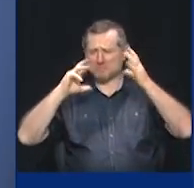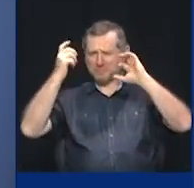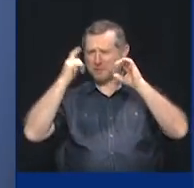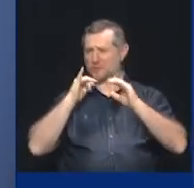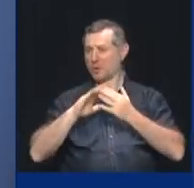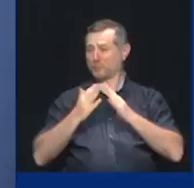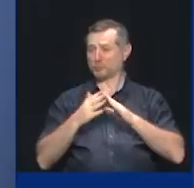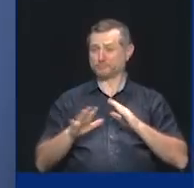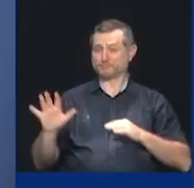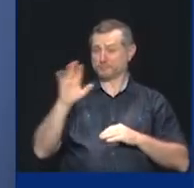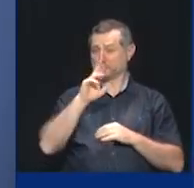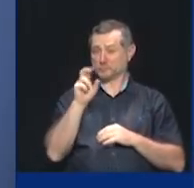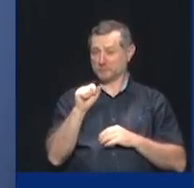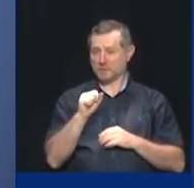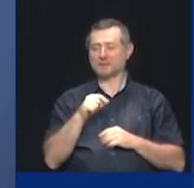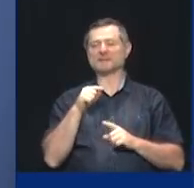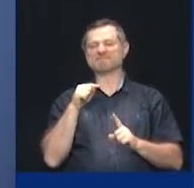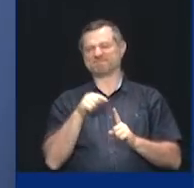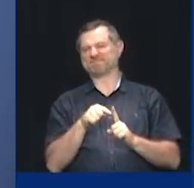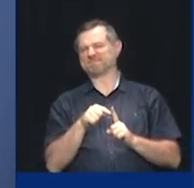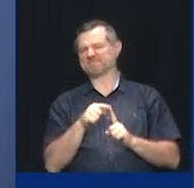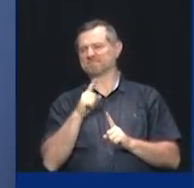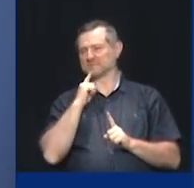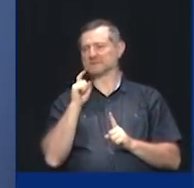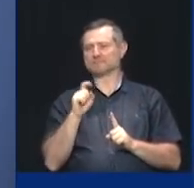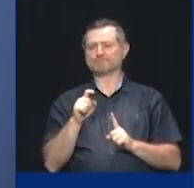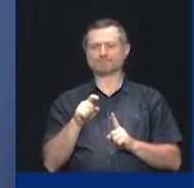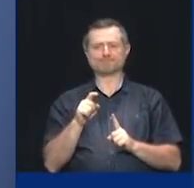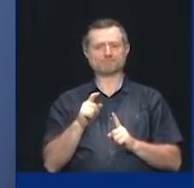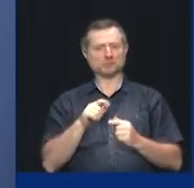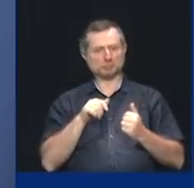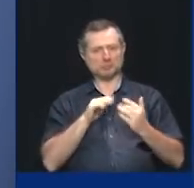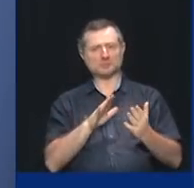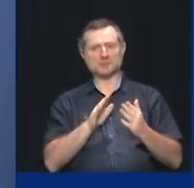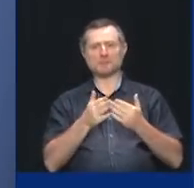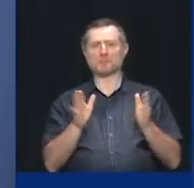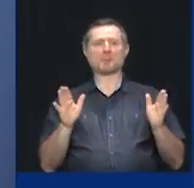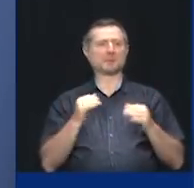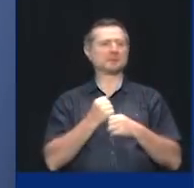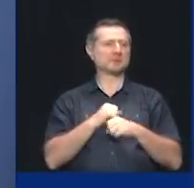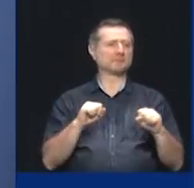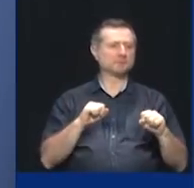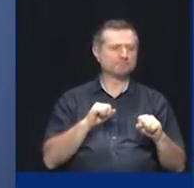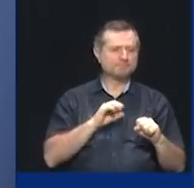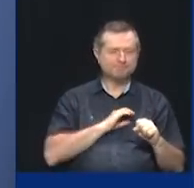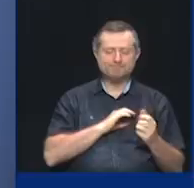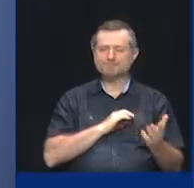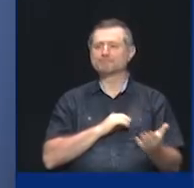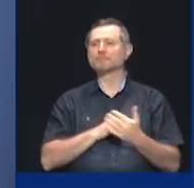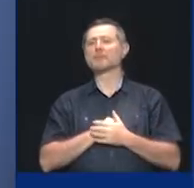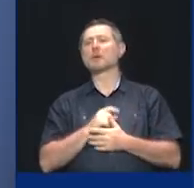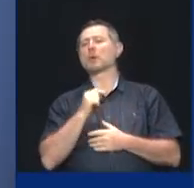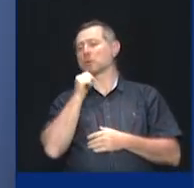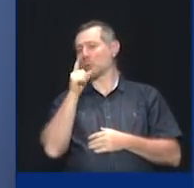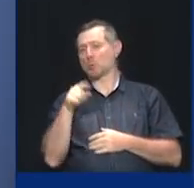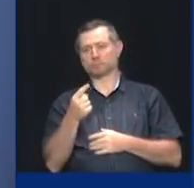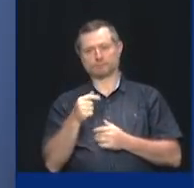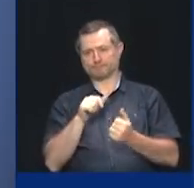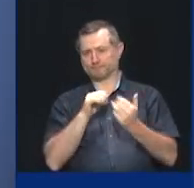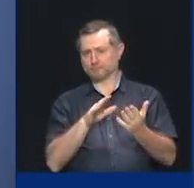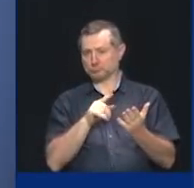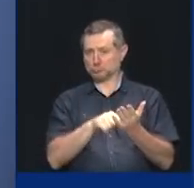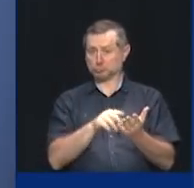to address public safety. And addressing public safety goes beyond responding to crime, but also includes addressing the racial and